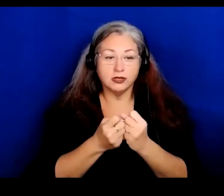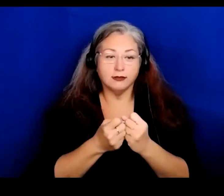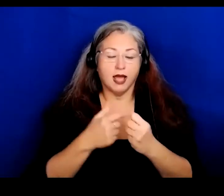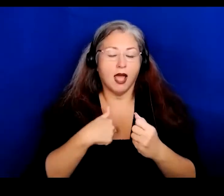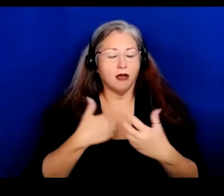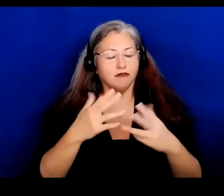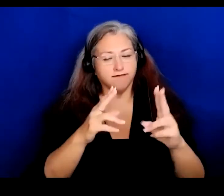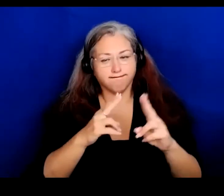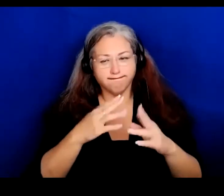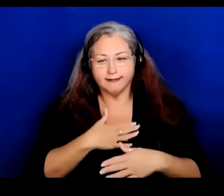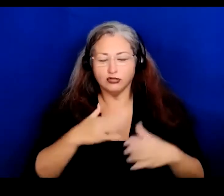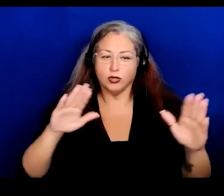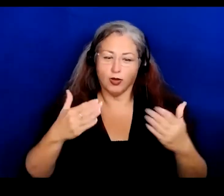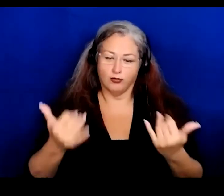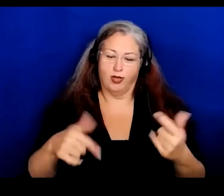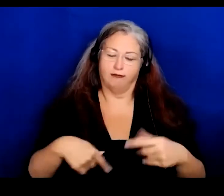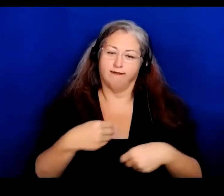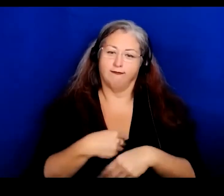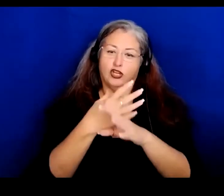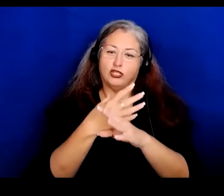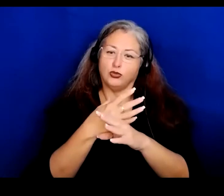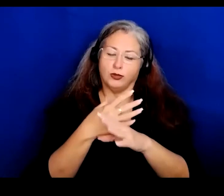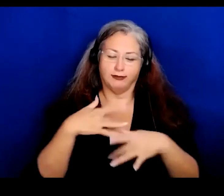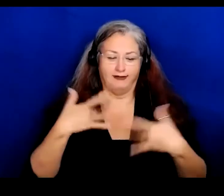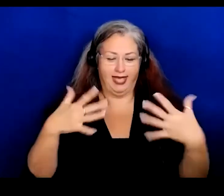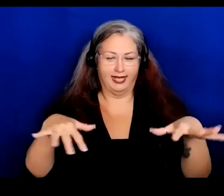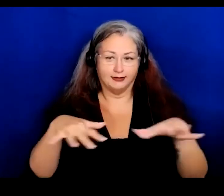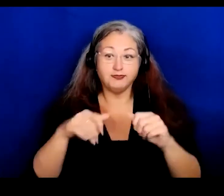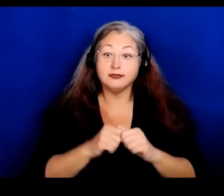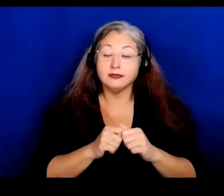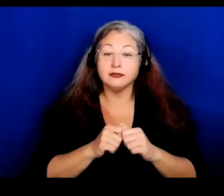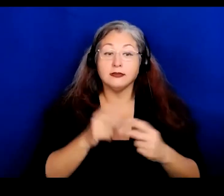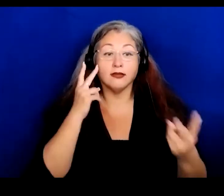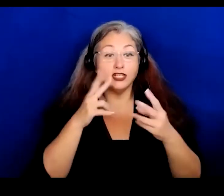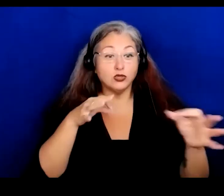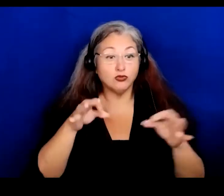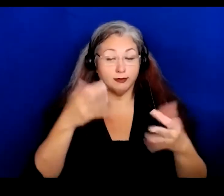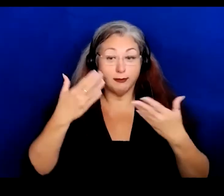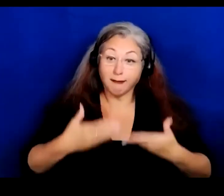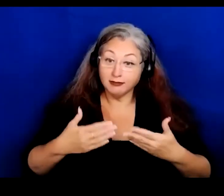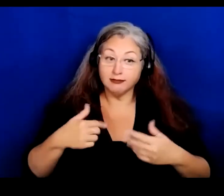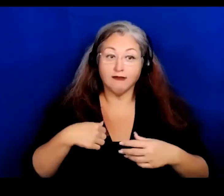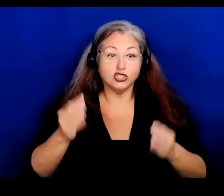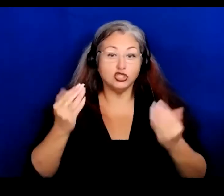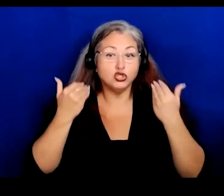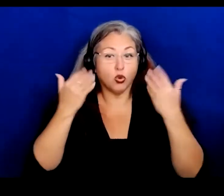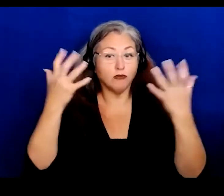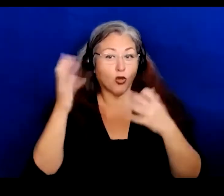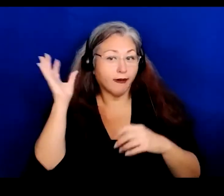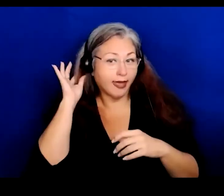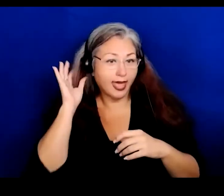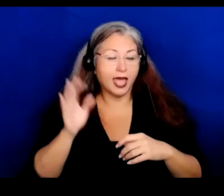great pleasure to welcome you to our virtual event space. A quick visual description of me. I have short, dark